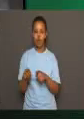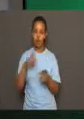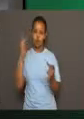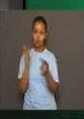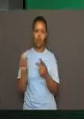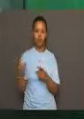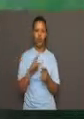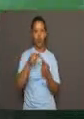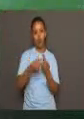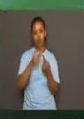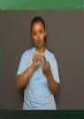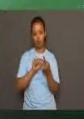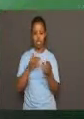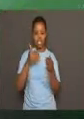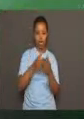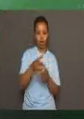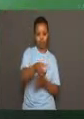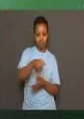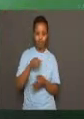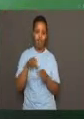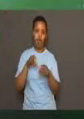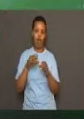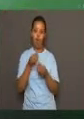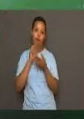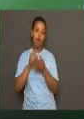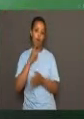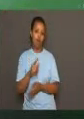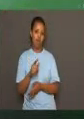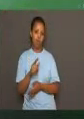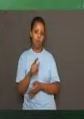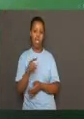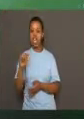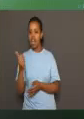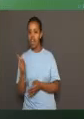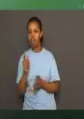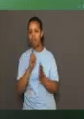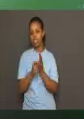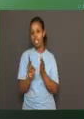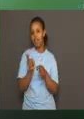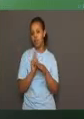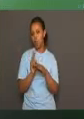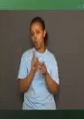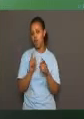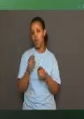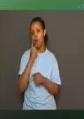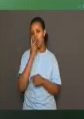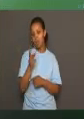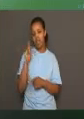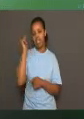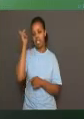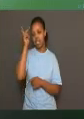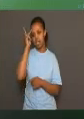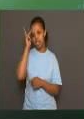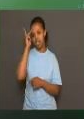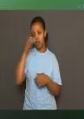banana. Let us watch a video showing another example of Köhler's experiments